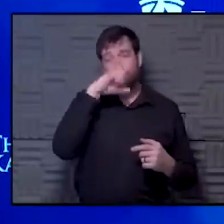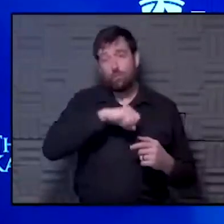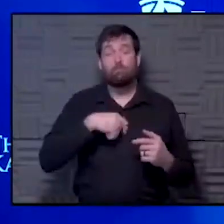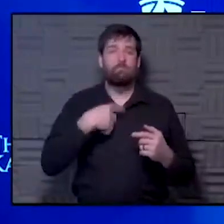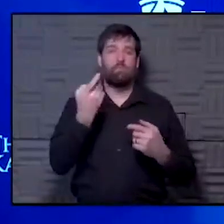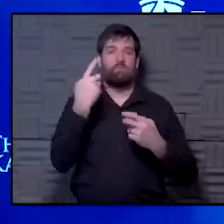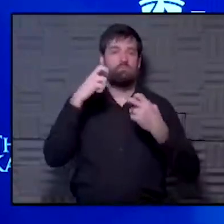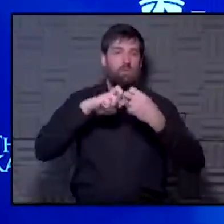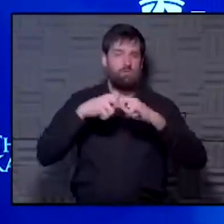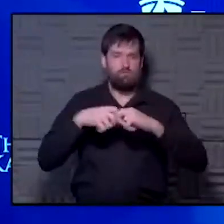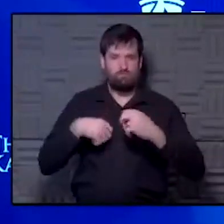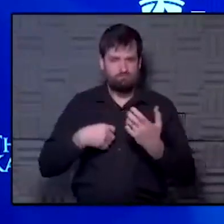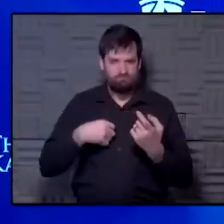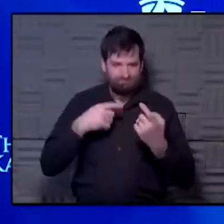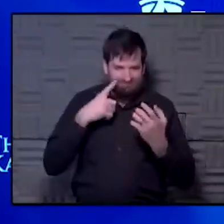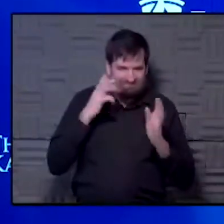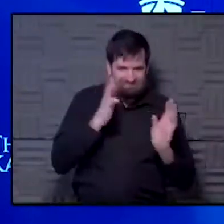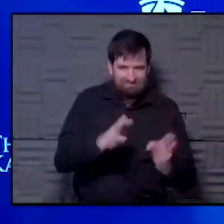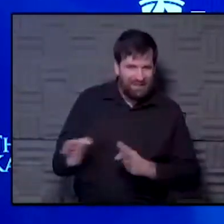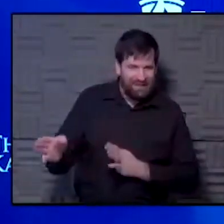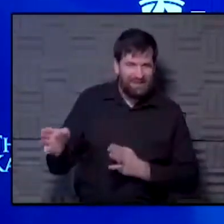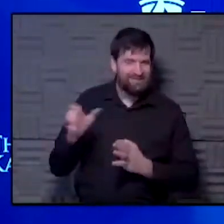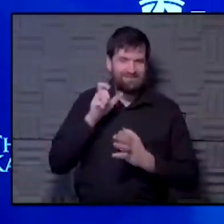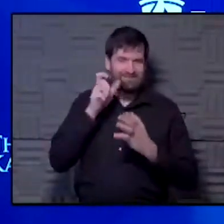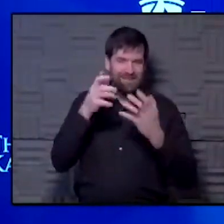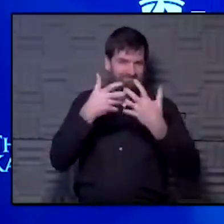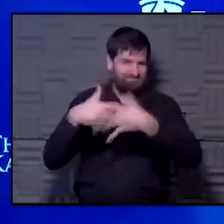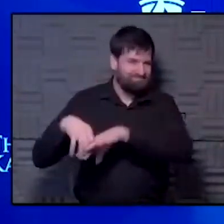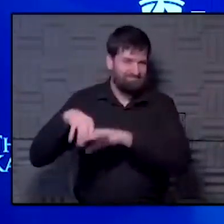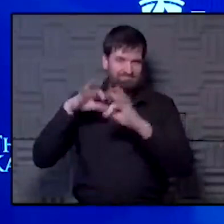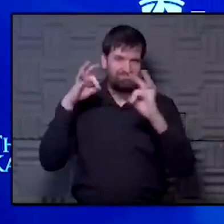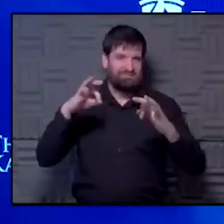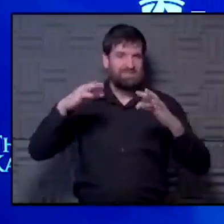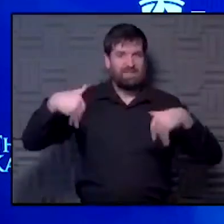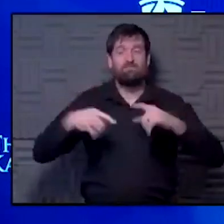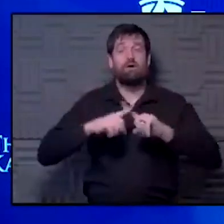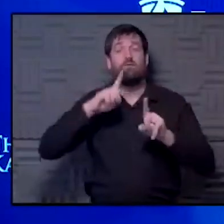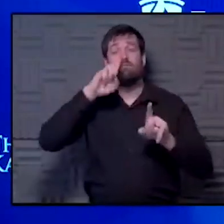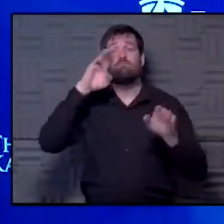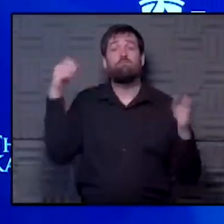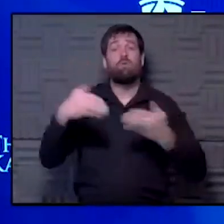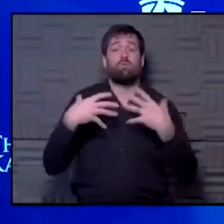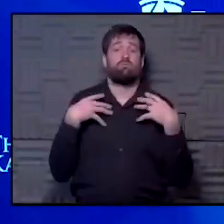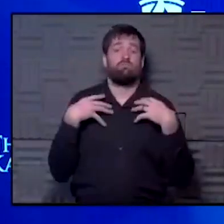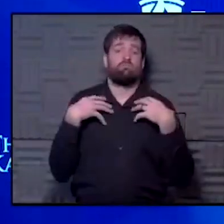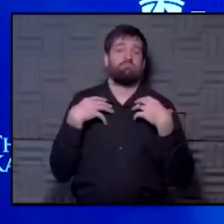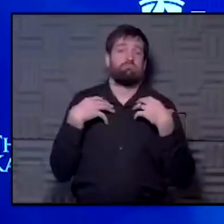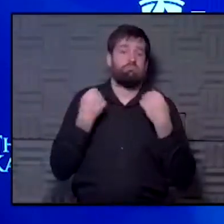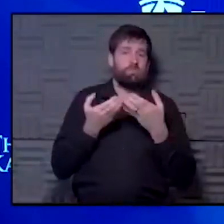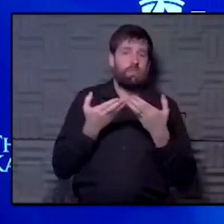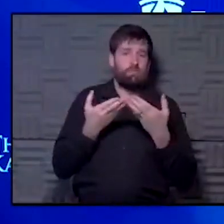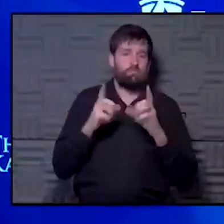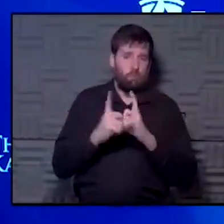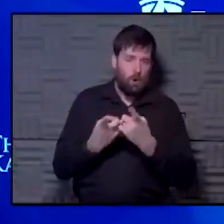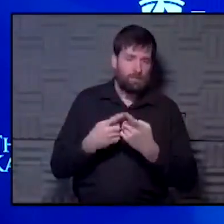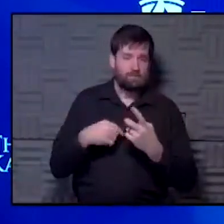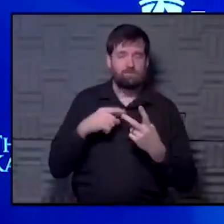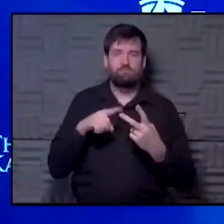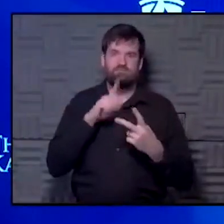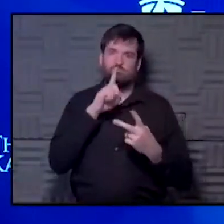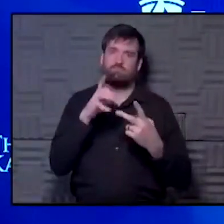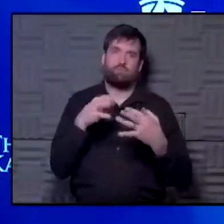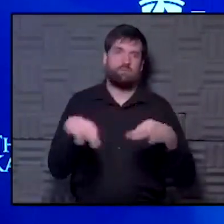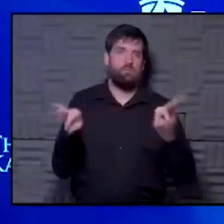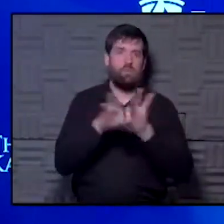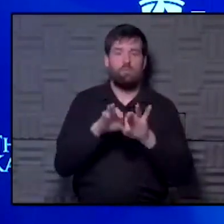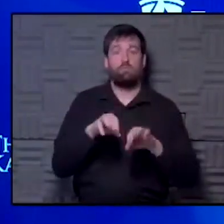of the problems is we don't quite know the plan altogether in Kansas, but I think it'll focus around the public health departments, and that's really